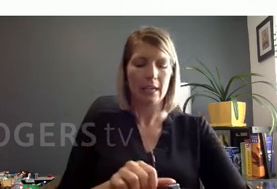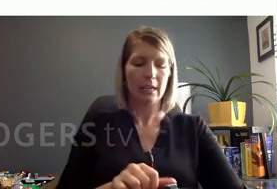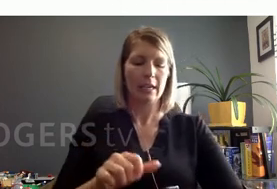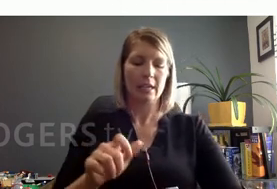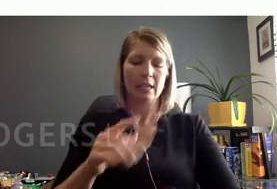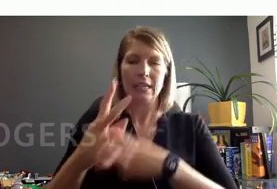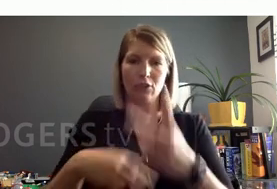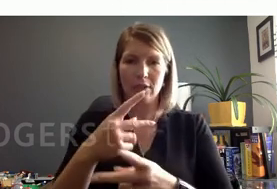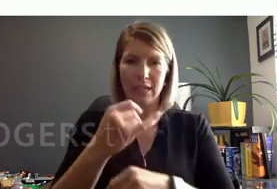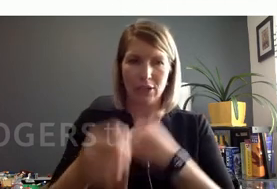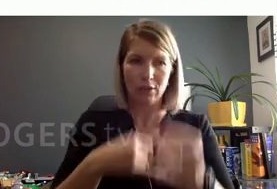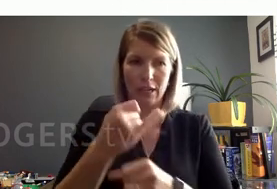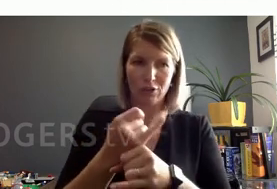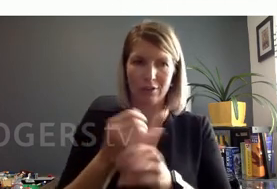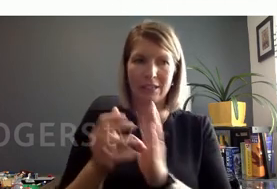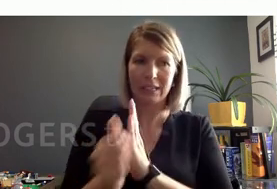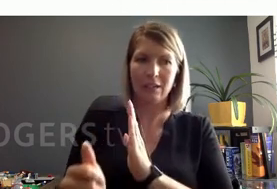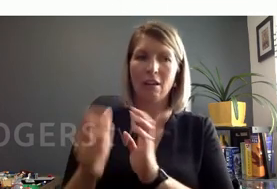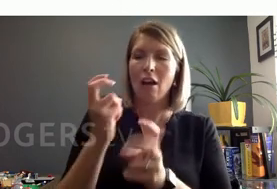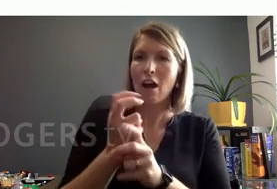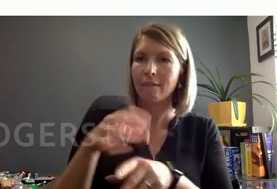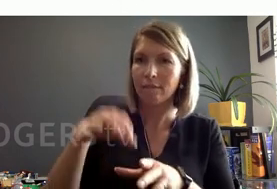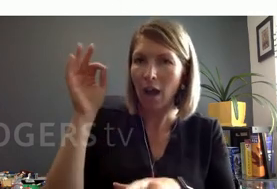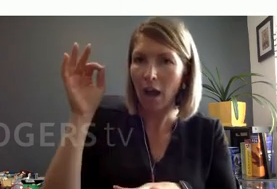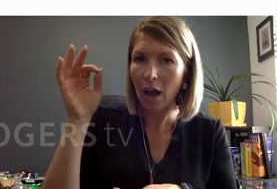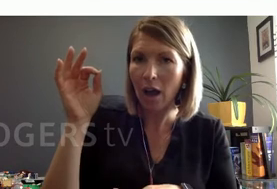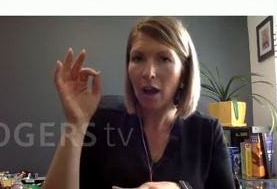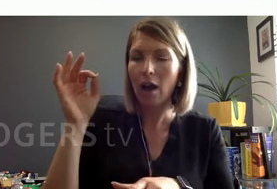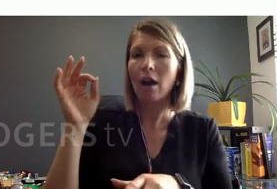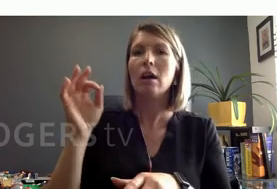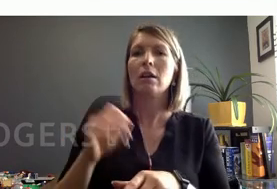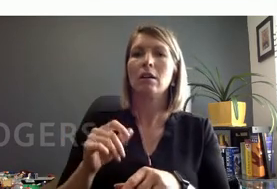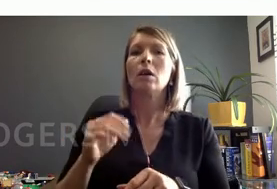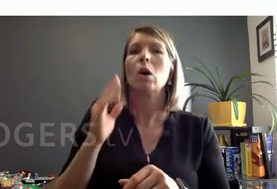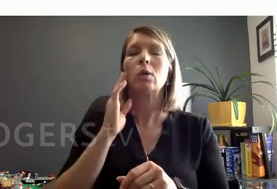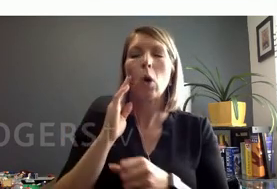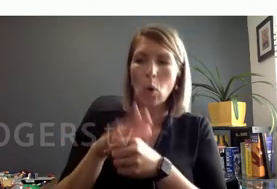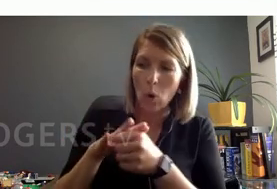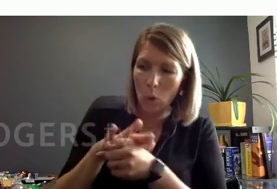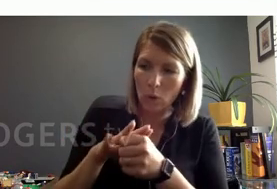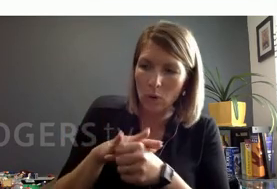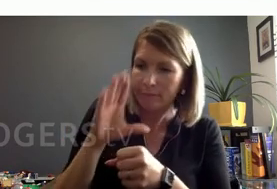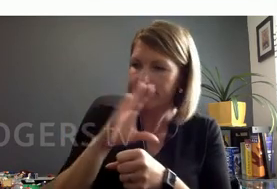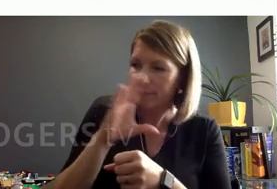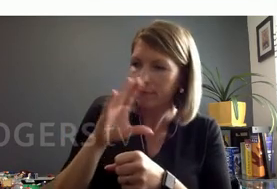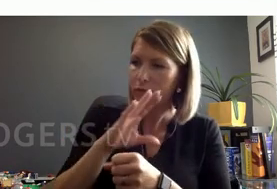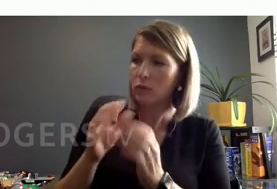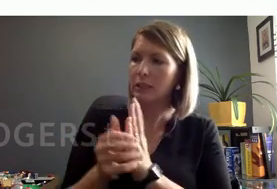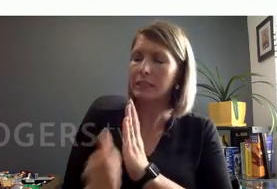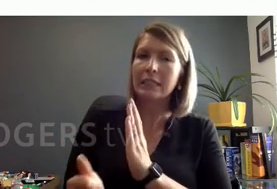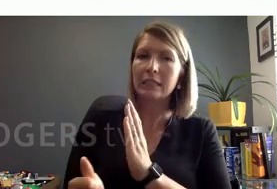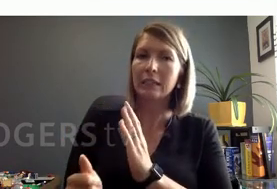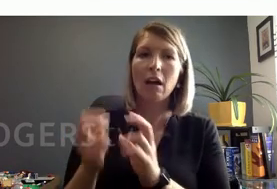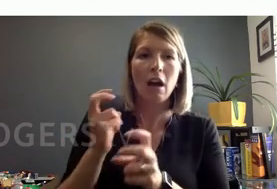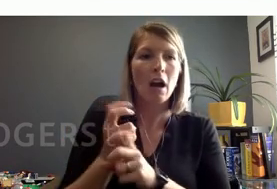find those local workers to fill the position. They're not willing to fill. Okay, so there are two kind